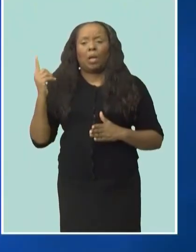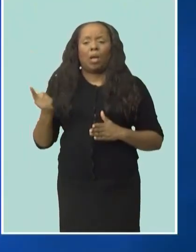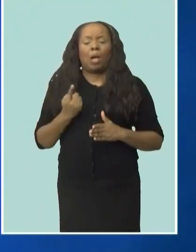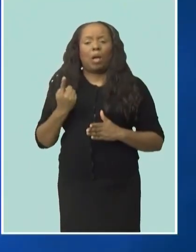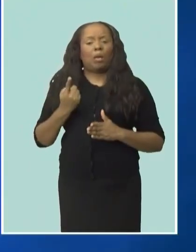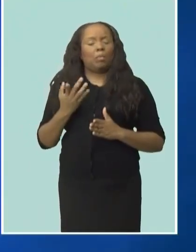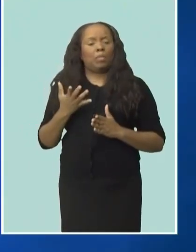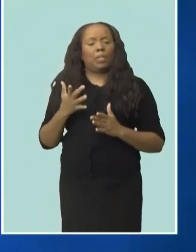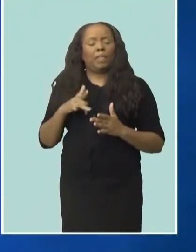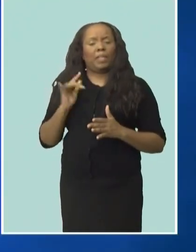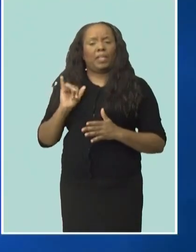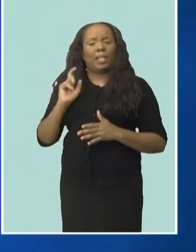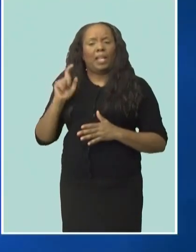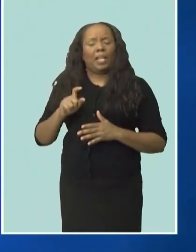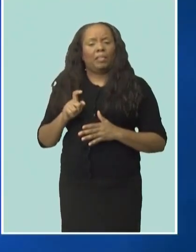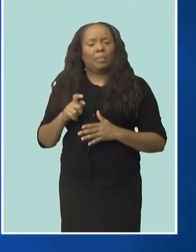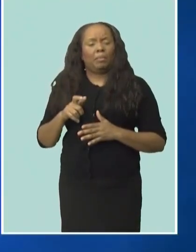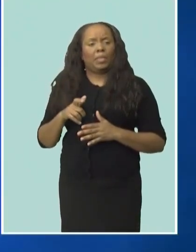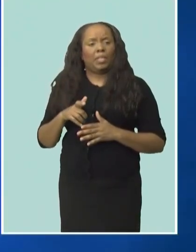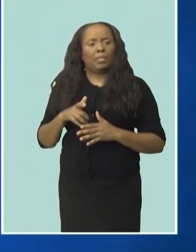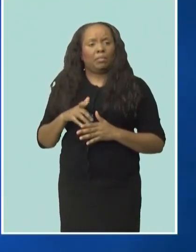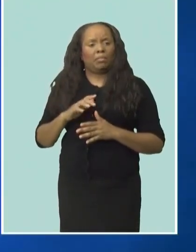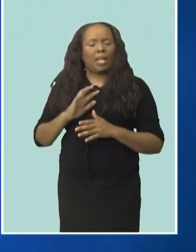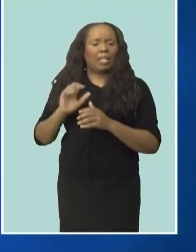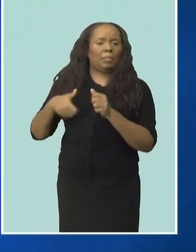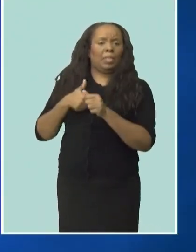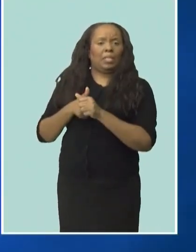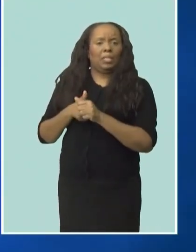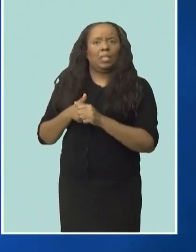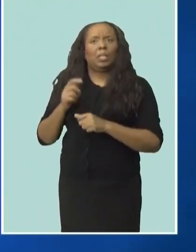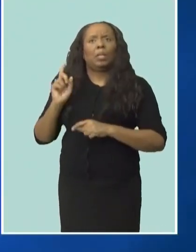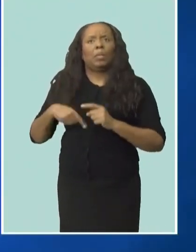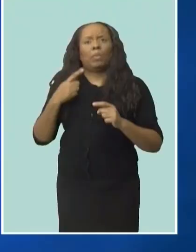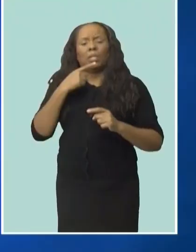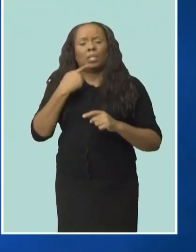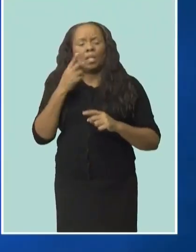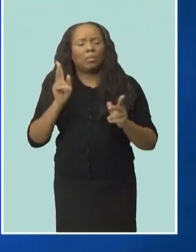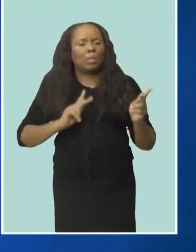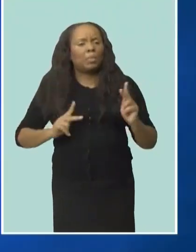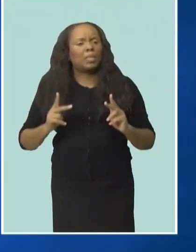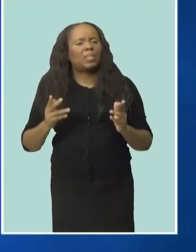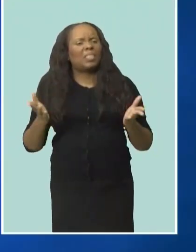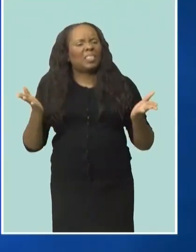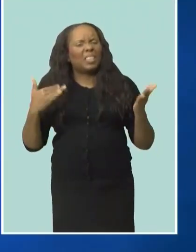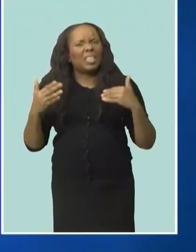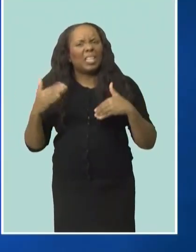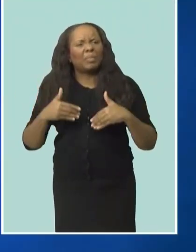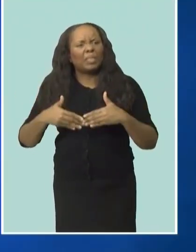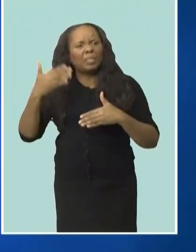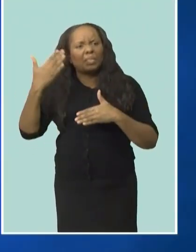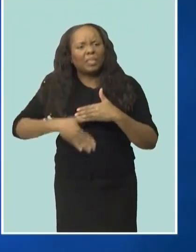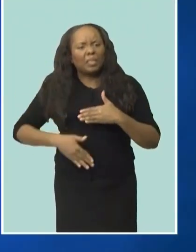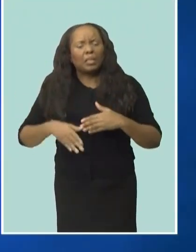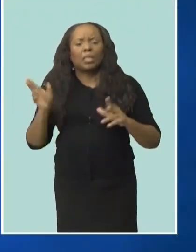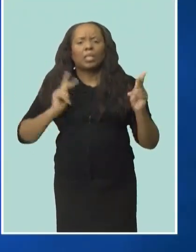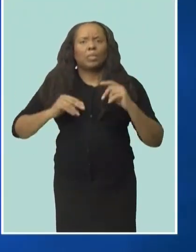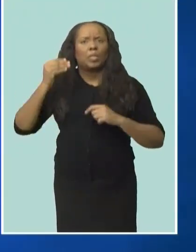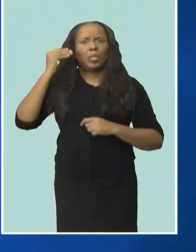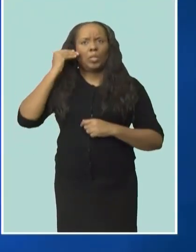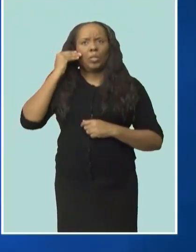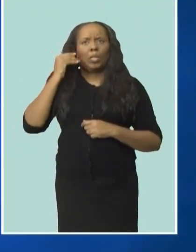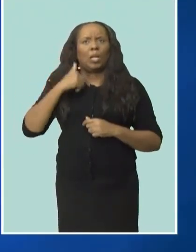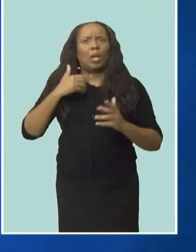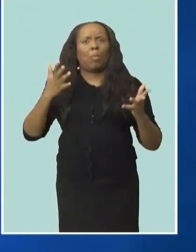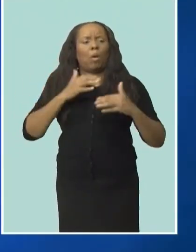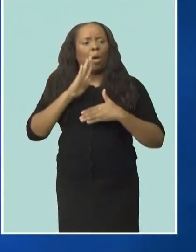to understand. And even when we tell people, come forward, I mean, the others know, Roy, if I was here from the beginning, I would have you